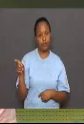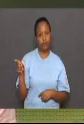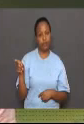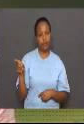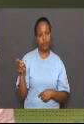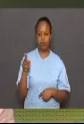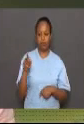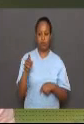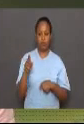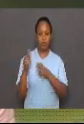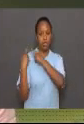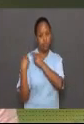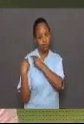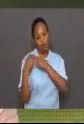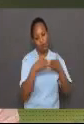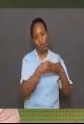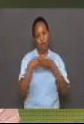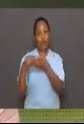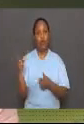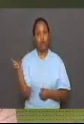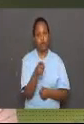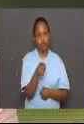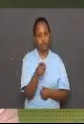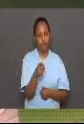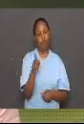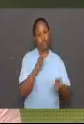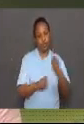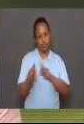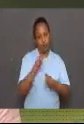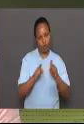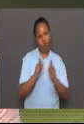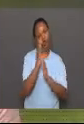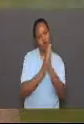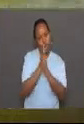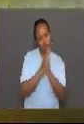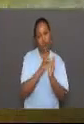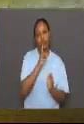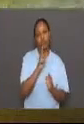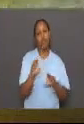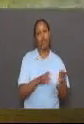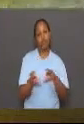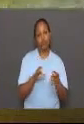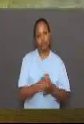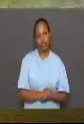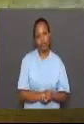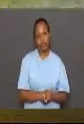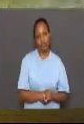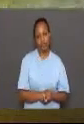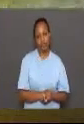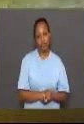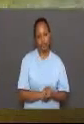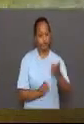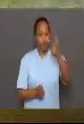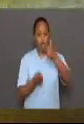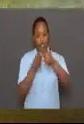their positions of leadership through the people's will. The second